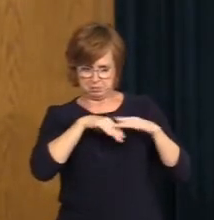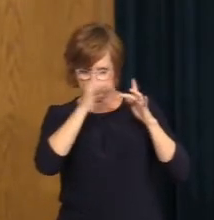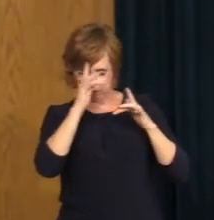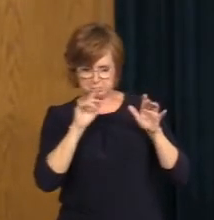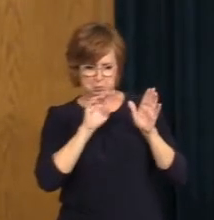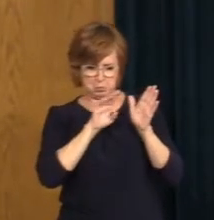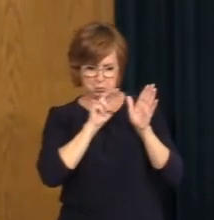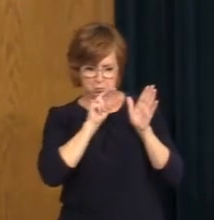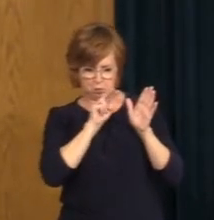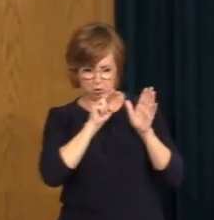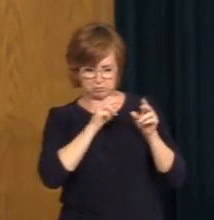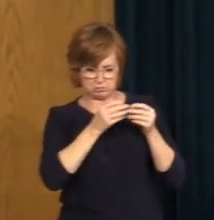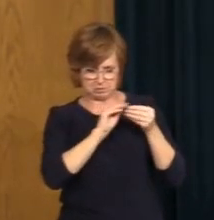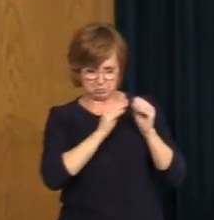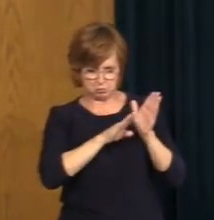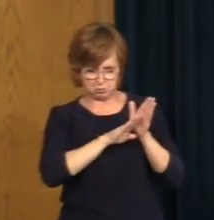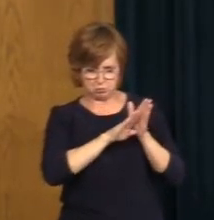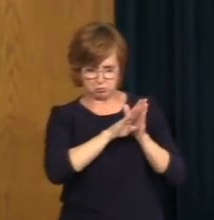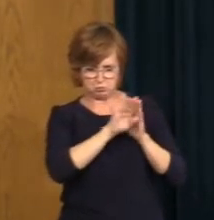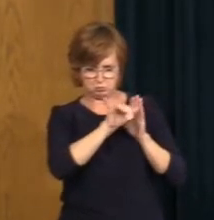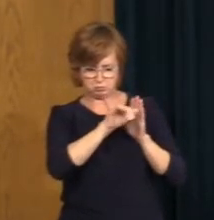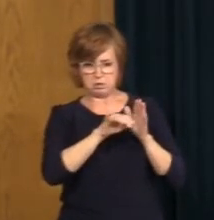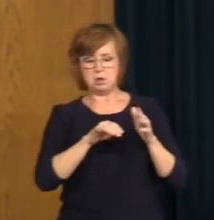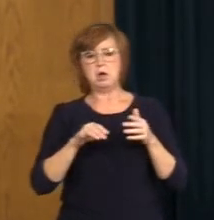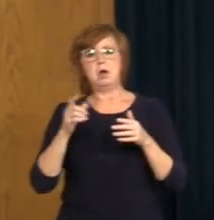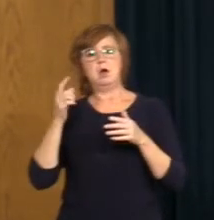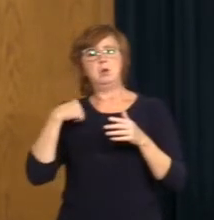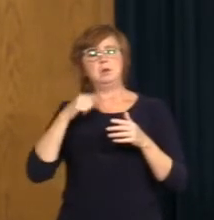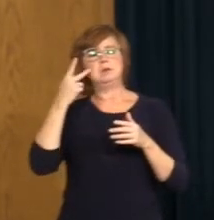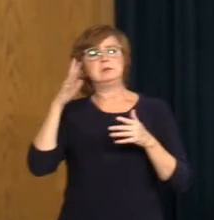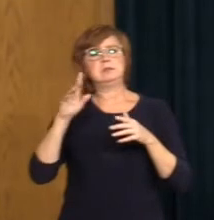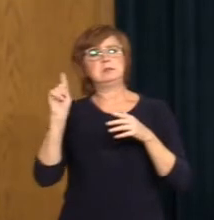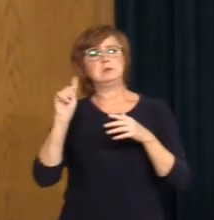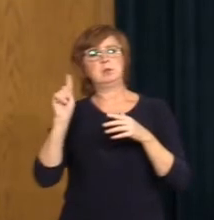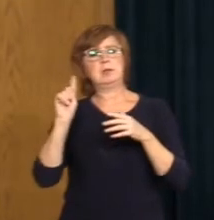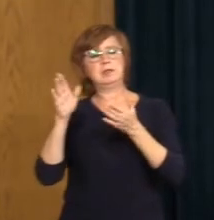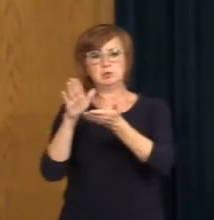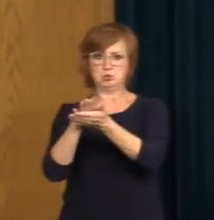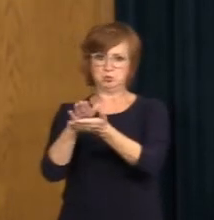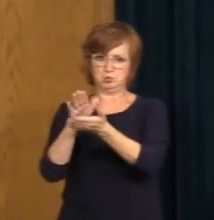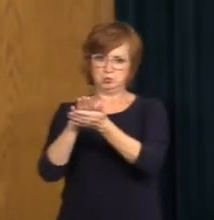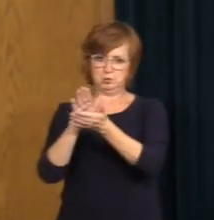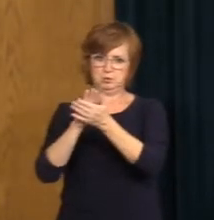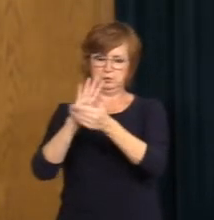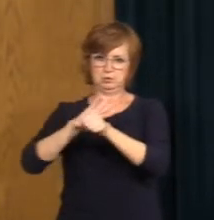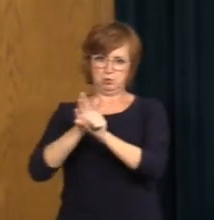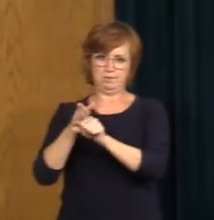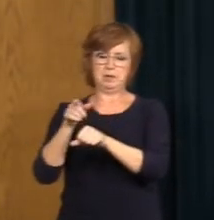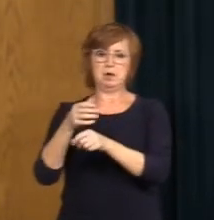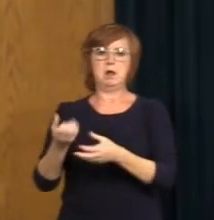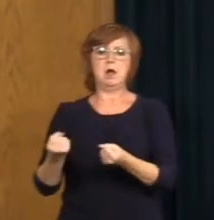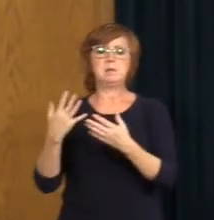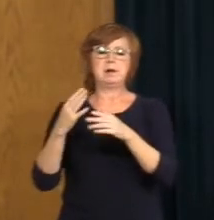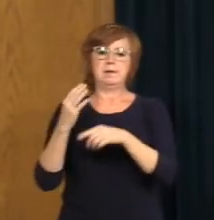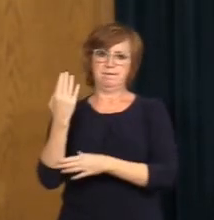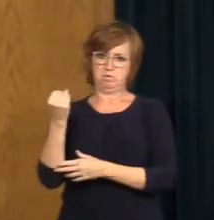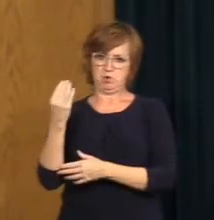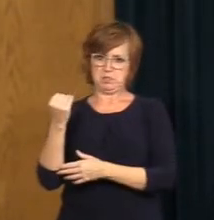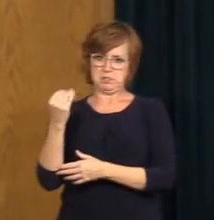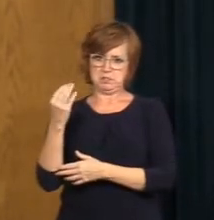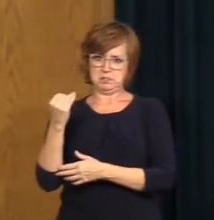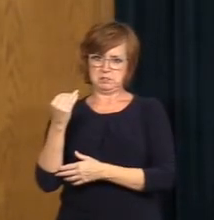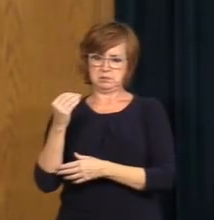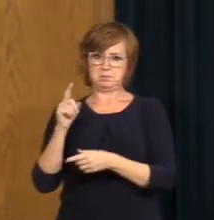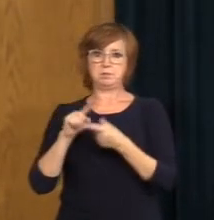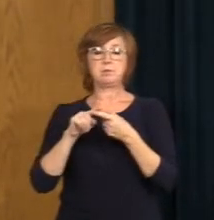see the occasional case in a school, which we've seen. We have up to about 14 cases who have, for the most part, had 1 case each.